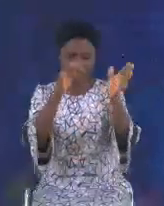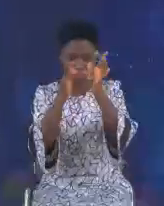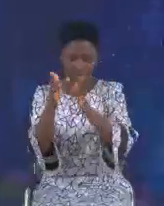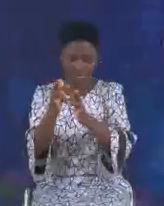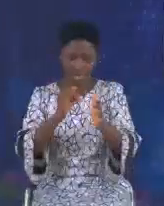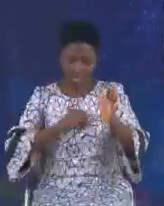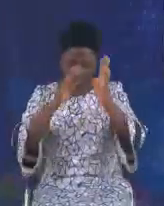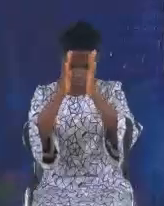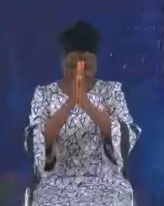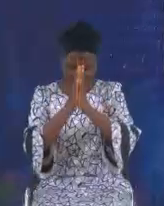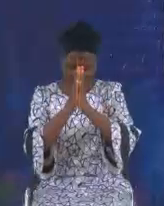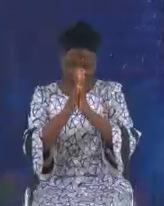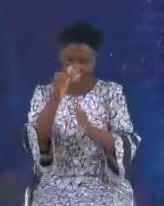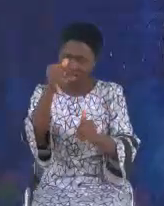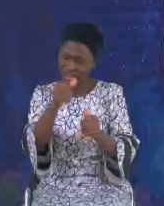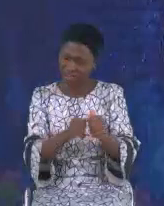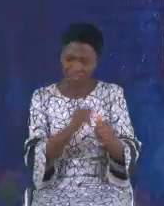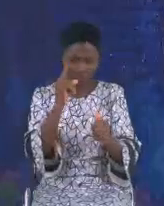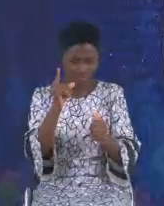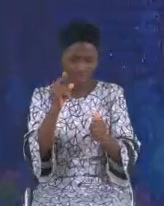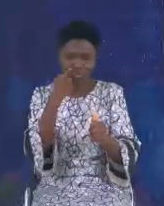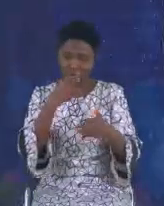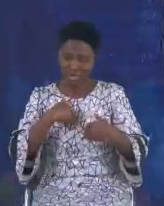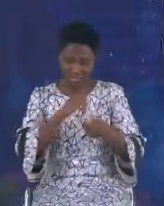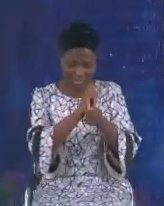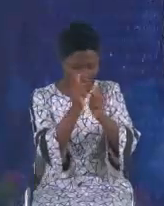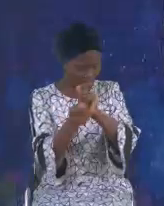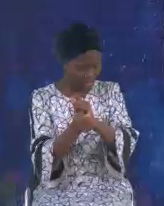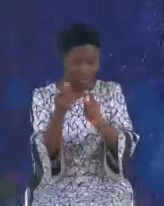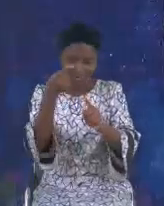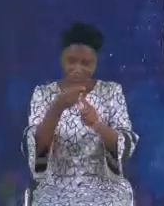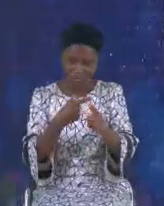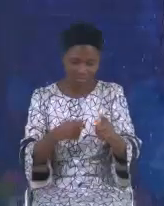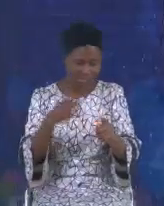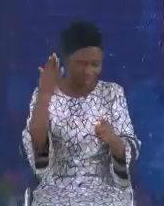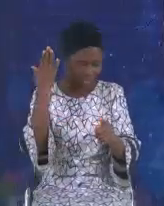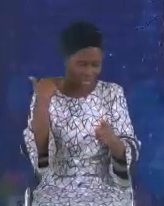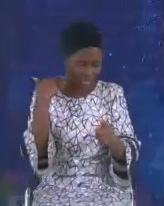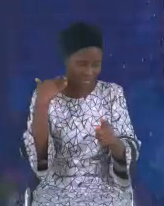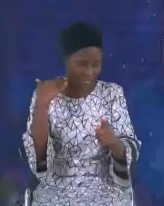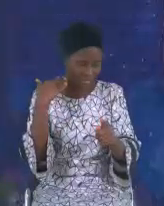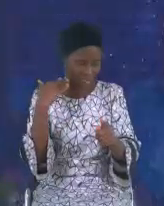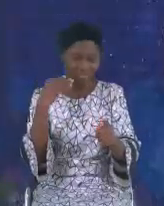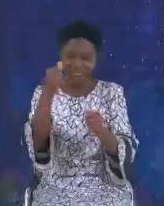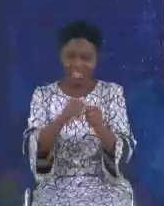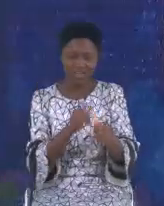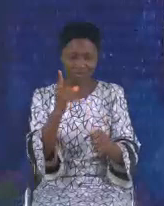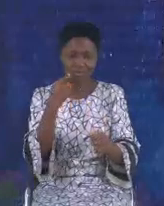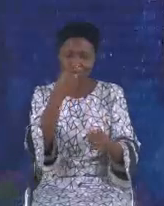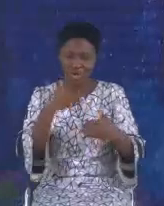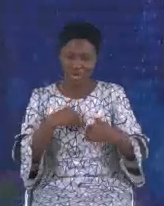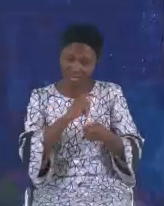pray. Everyone who has turned from the past, everyone who has turned unto